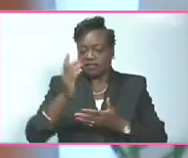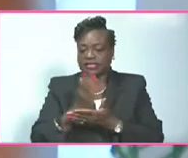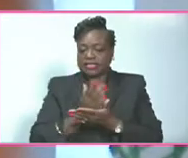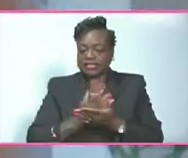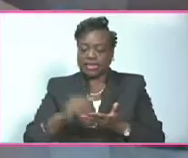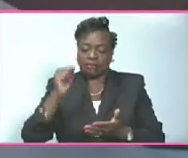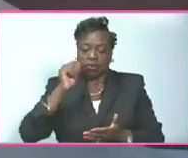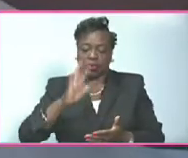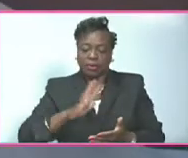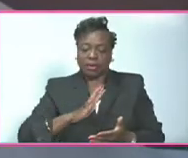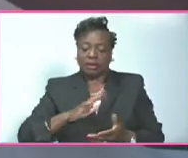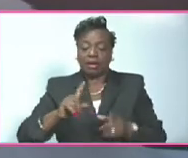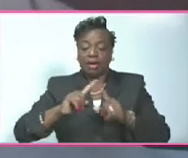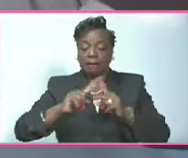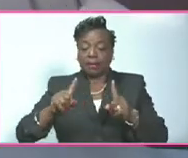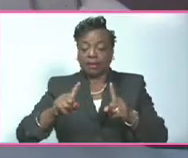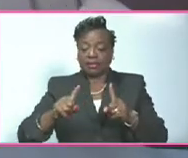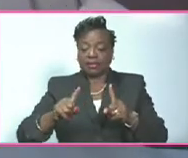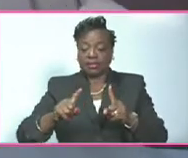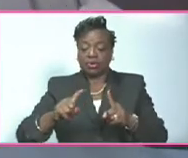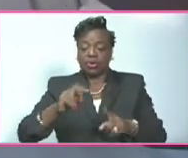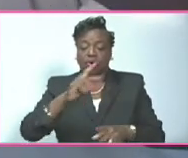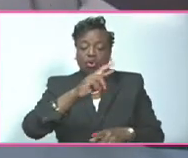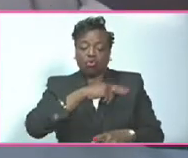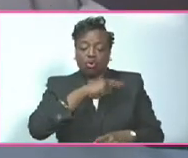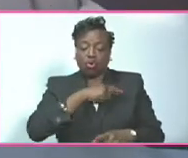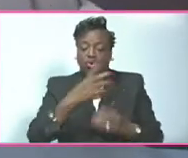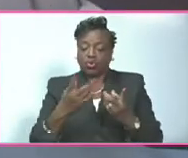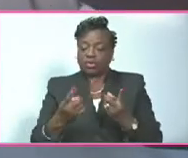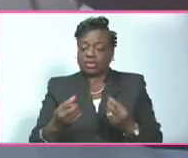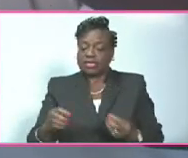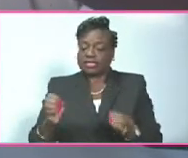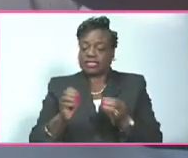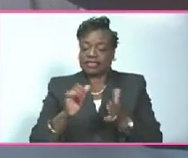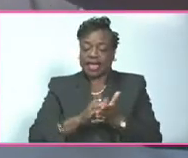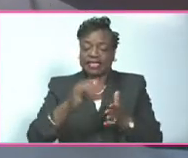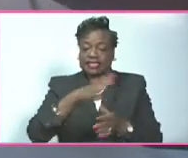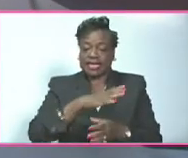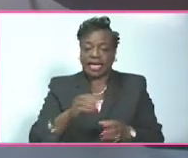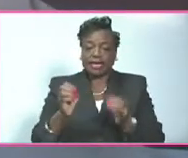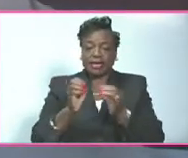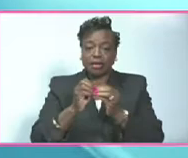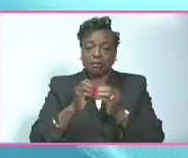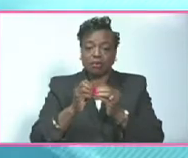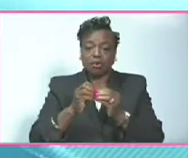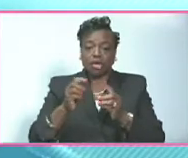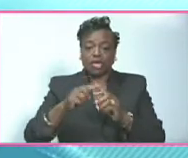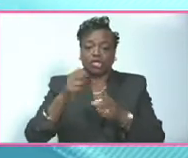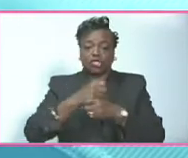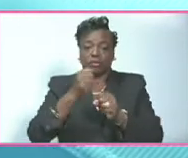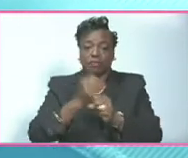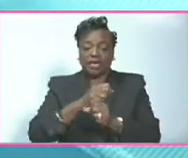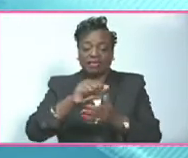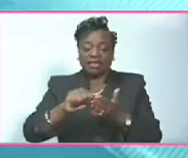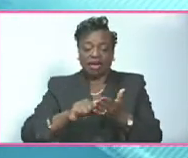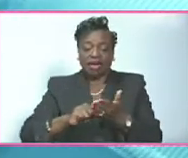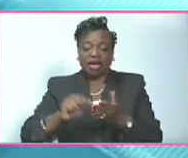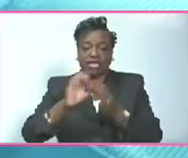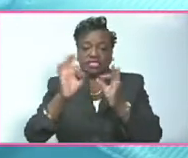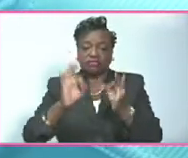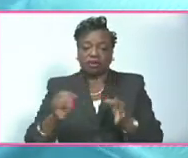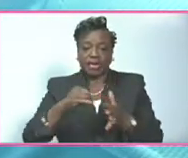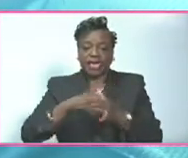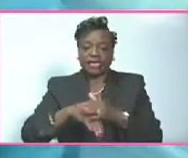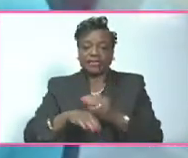and more, working with foundations, pencils, and even mascara to make this original art form evolve into something beautiful